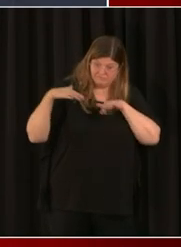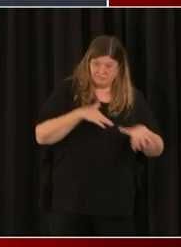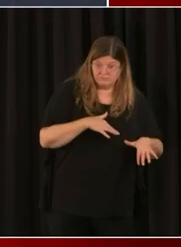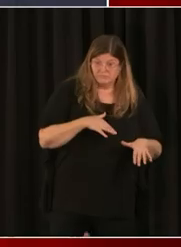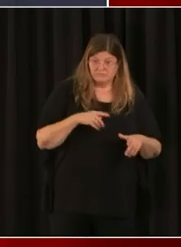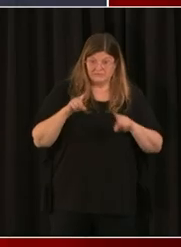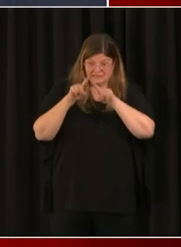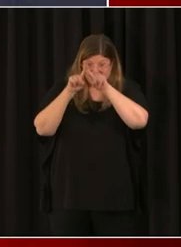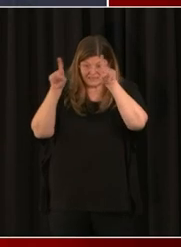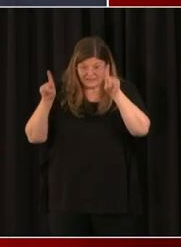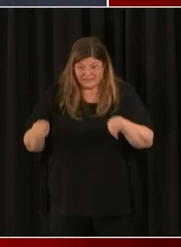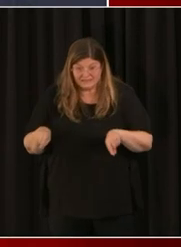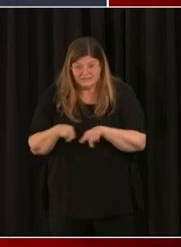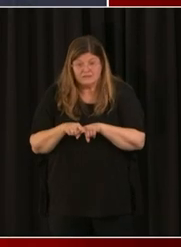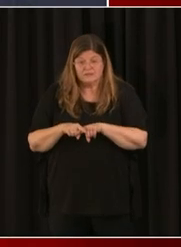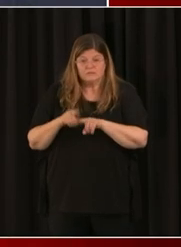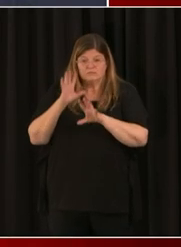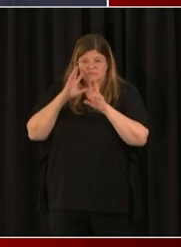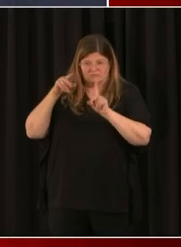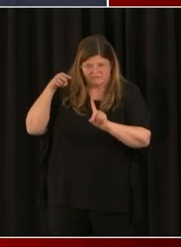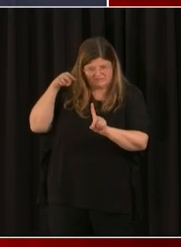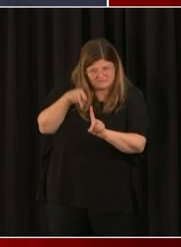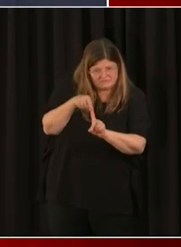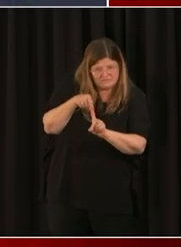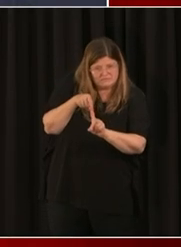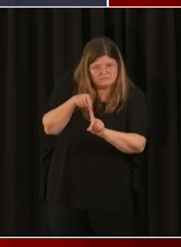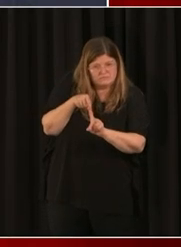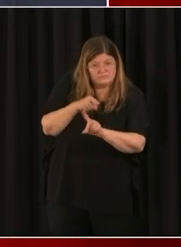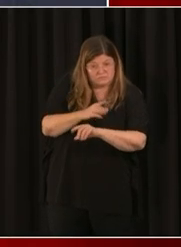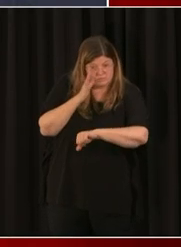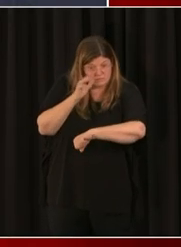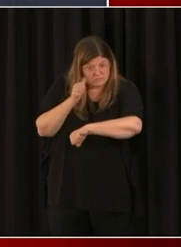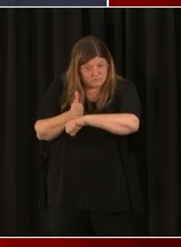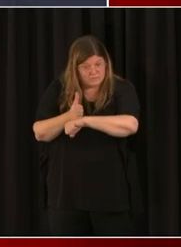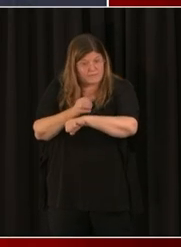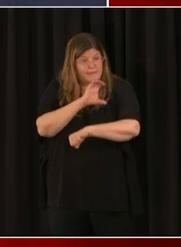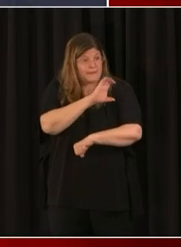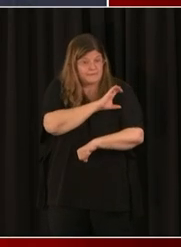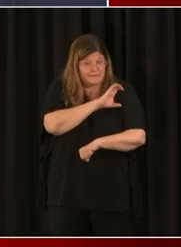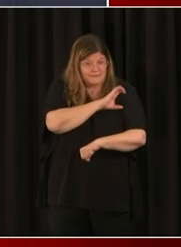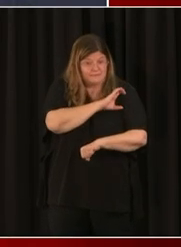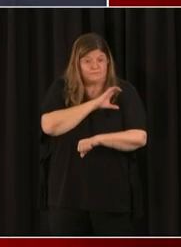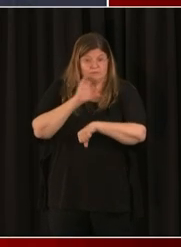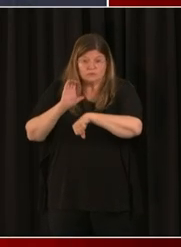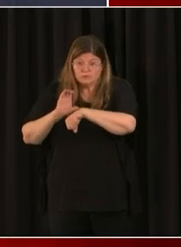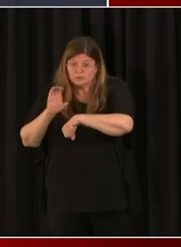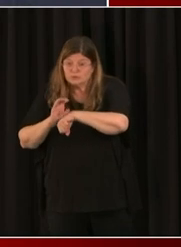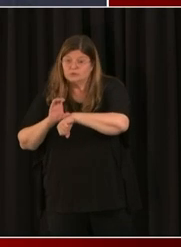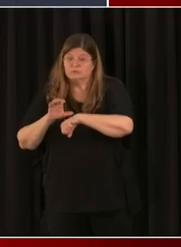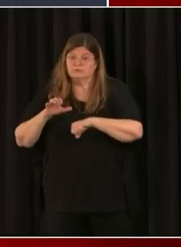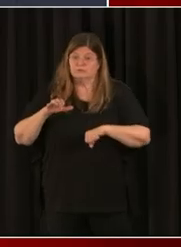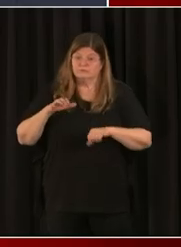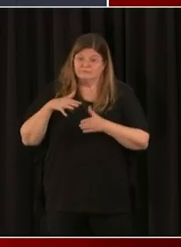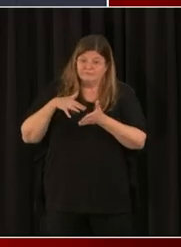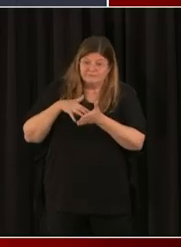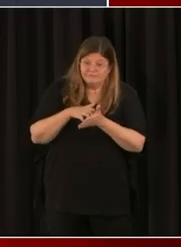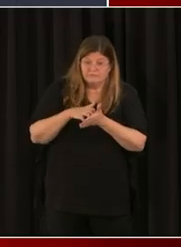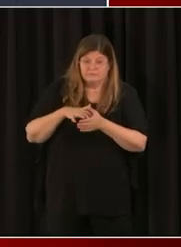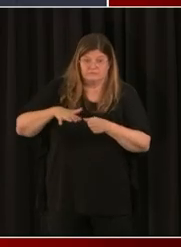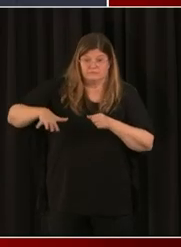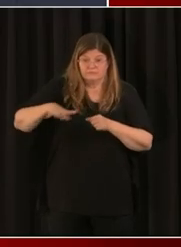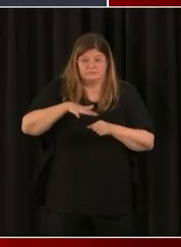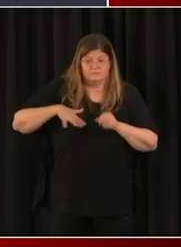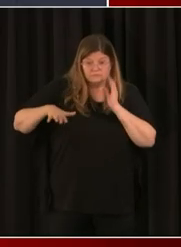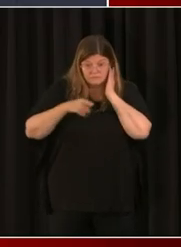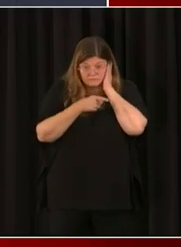be targeted again, and you're going to station police at downtown churches and other vulnerable areas.